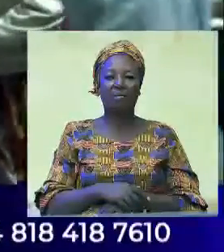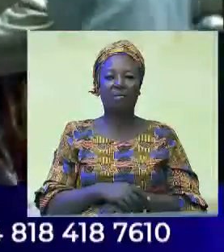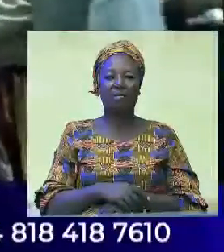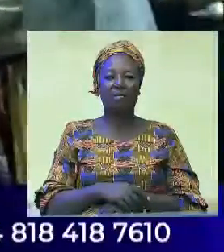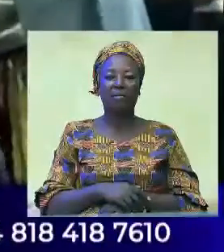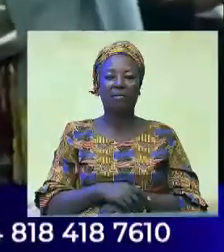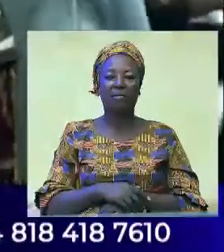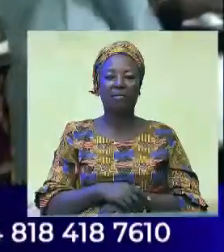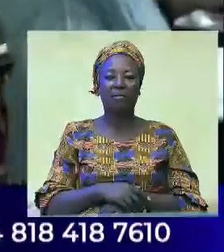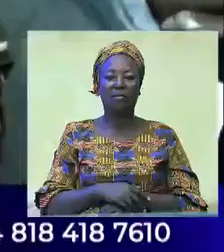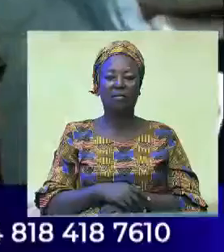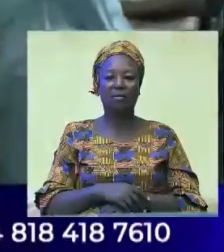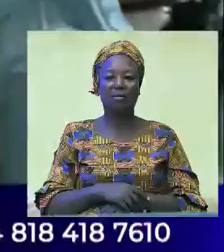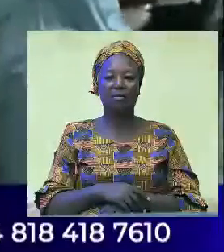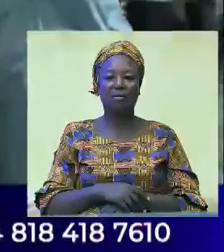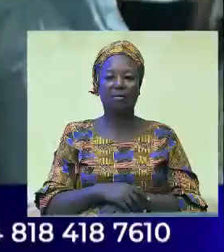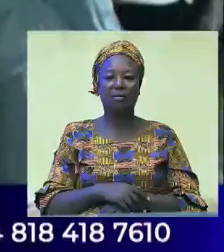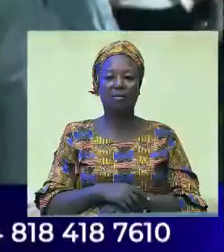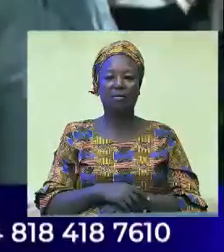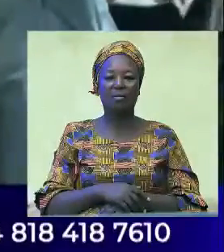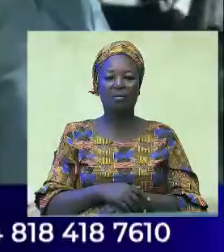are.